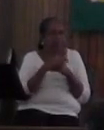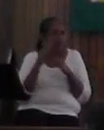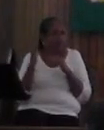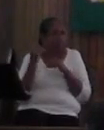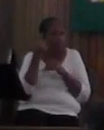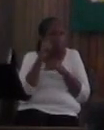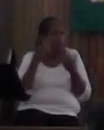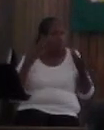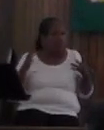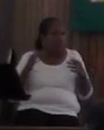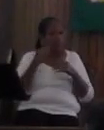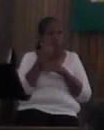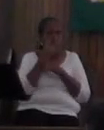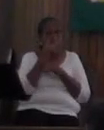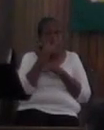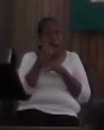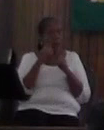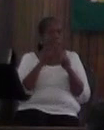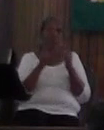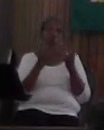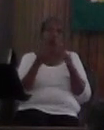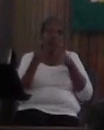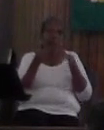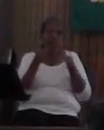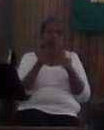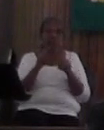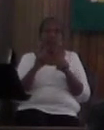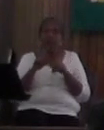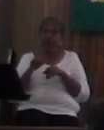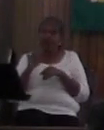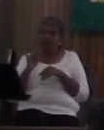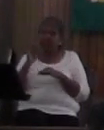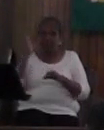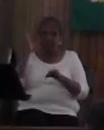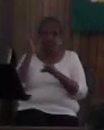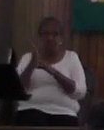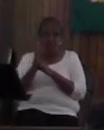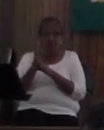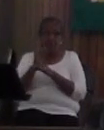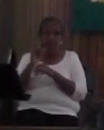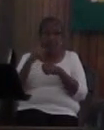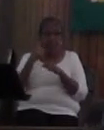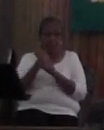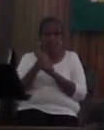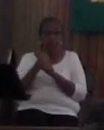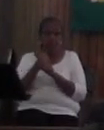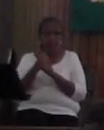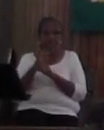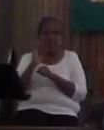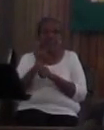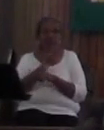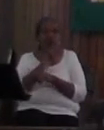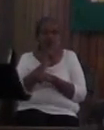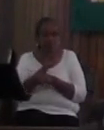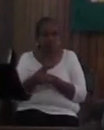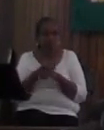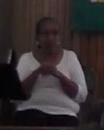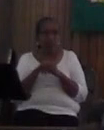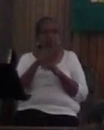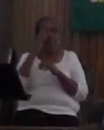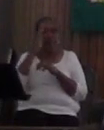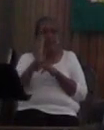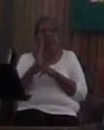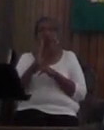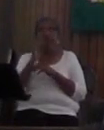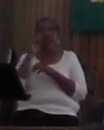for. But let me tell you, it is the faith that makes them real. God is